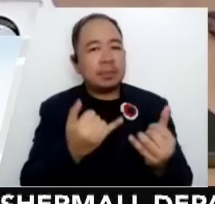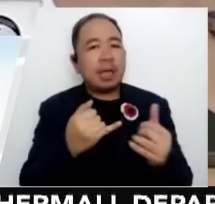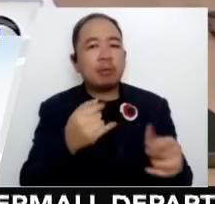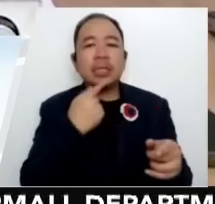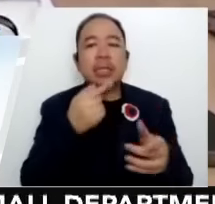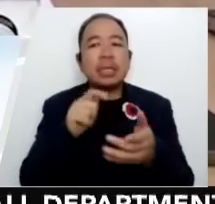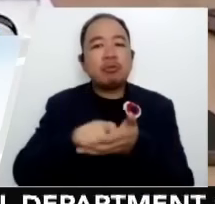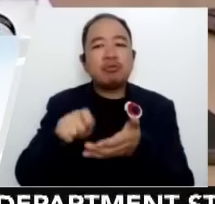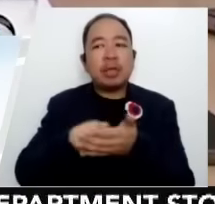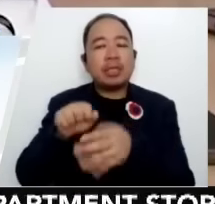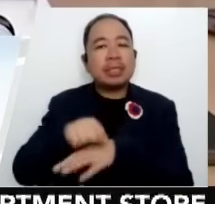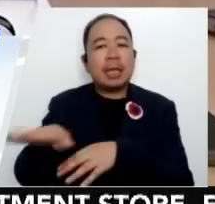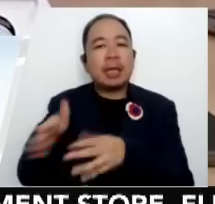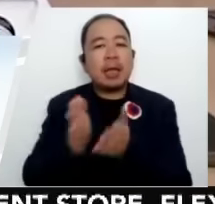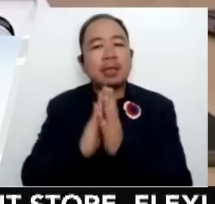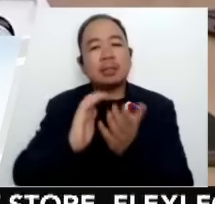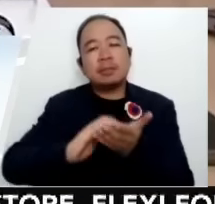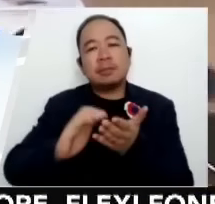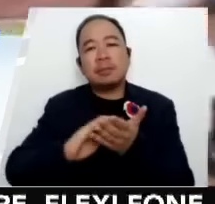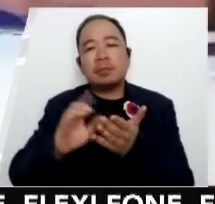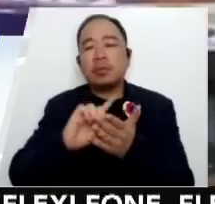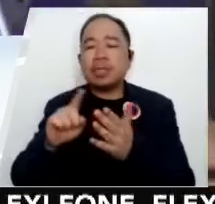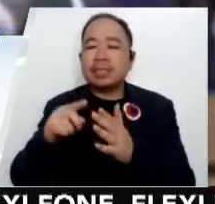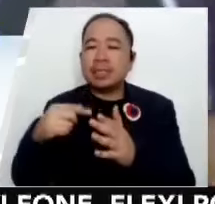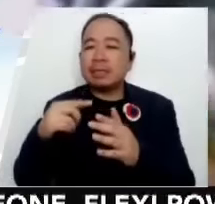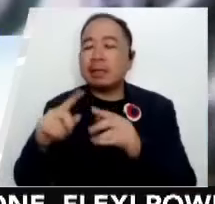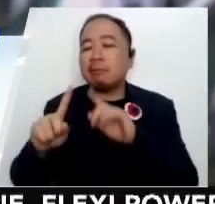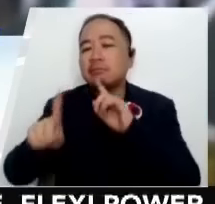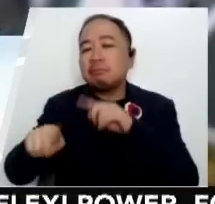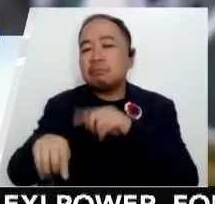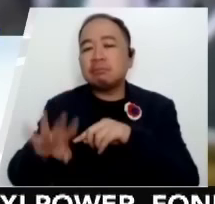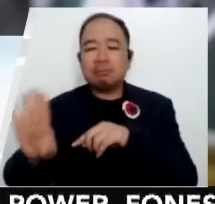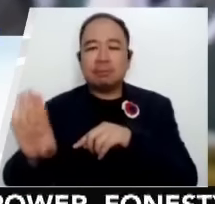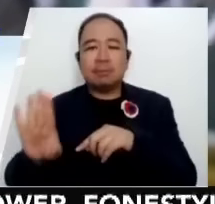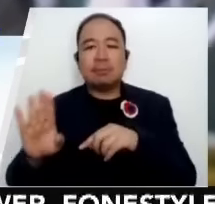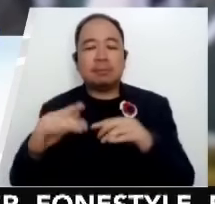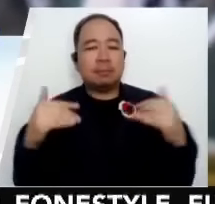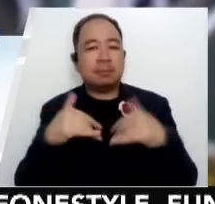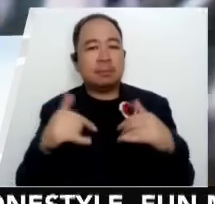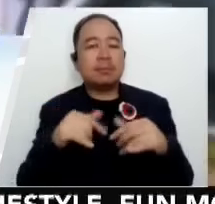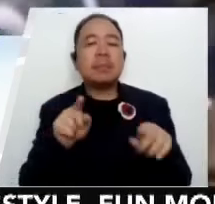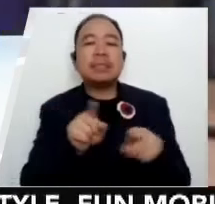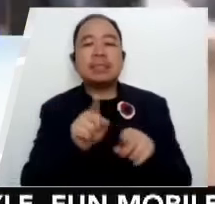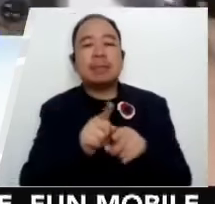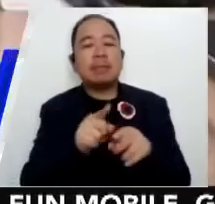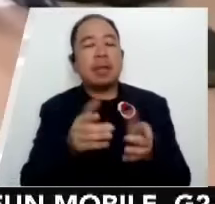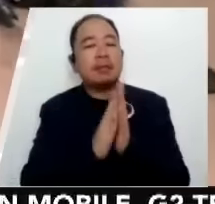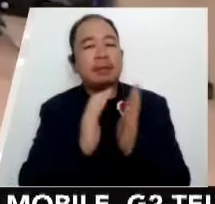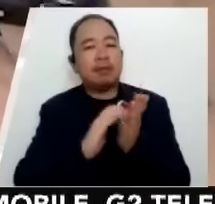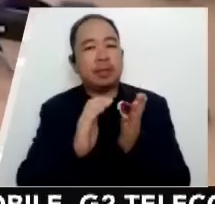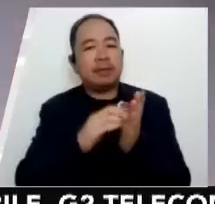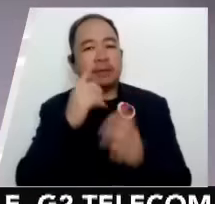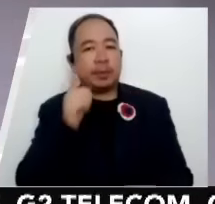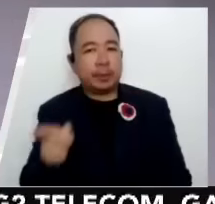kanyang ikinilos at mga sinabi sa pagdinig. Personal din daw itong humingi ng paumanhin sa kanya.